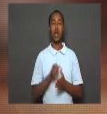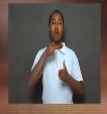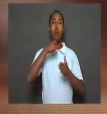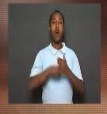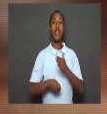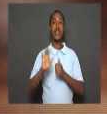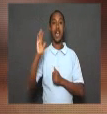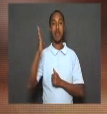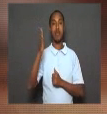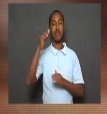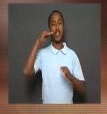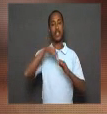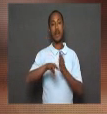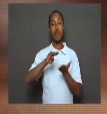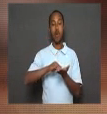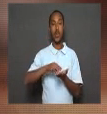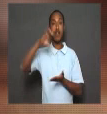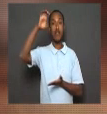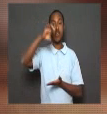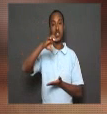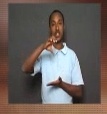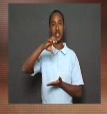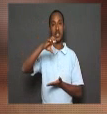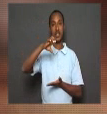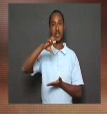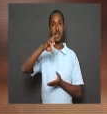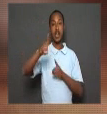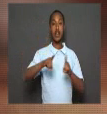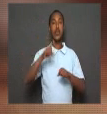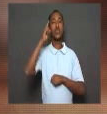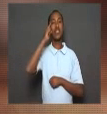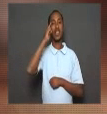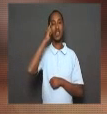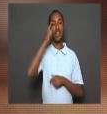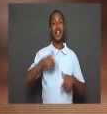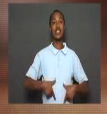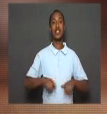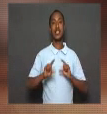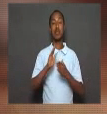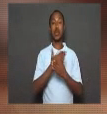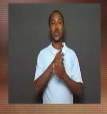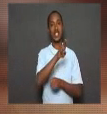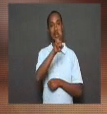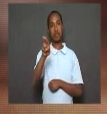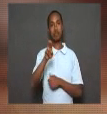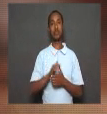What type of intermolecular forces do you think exist between them?